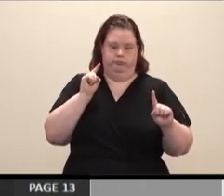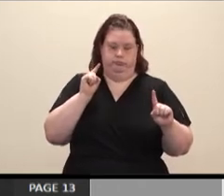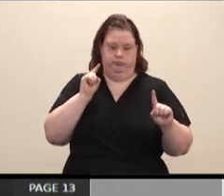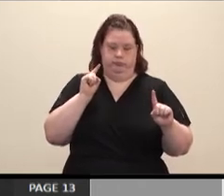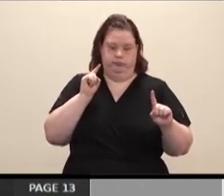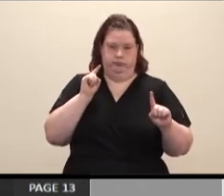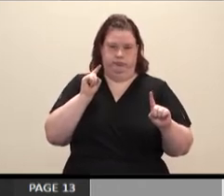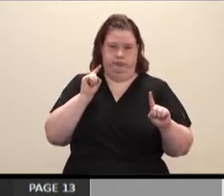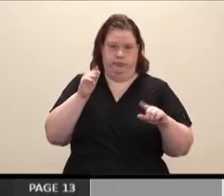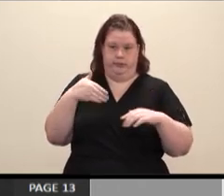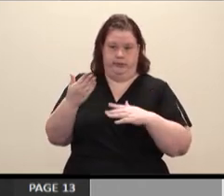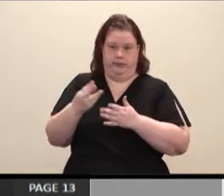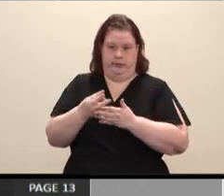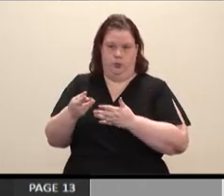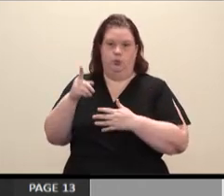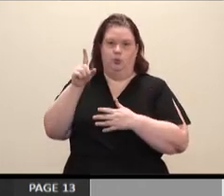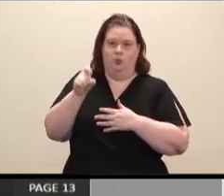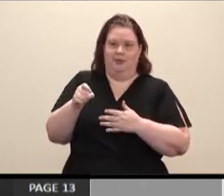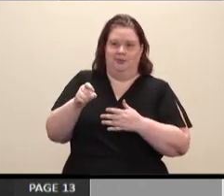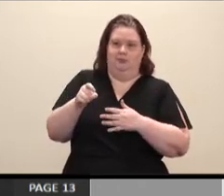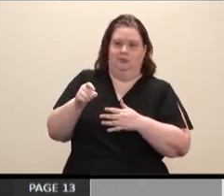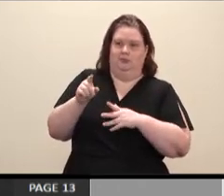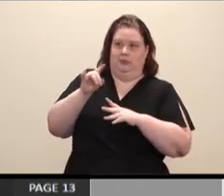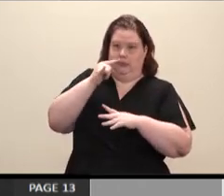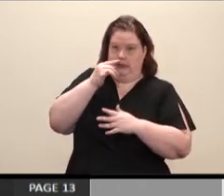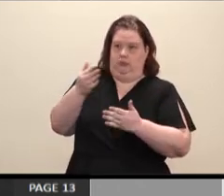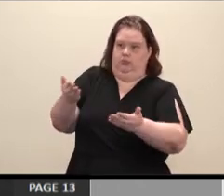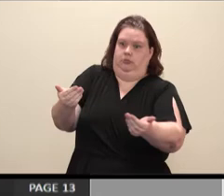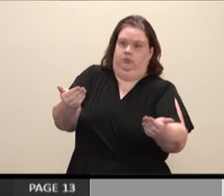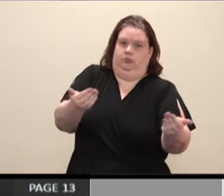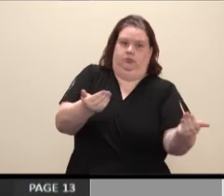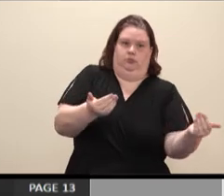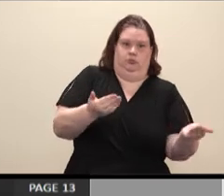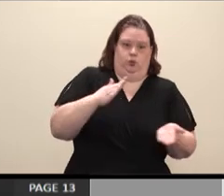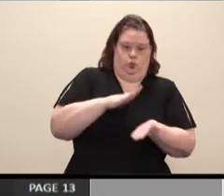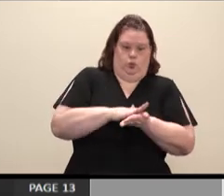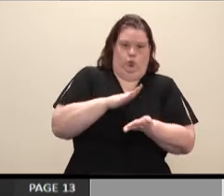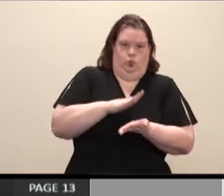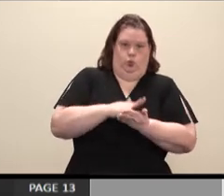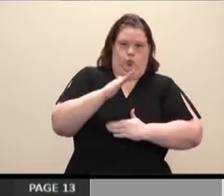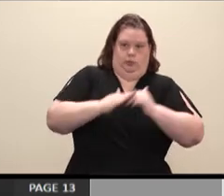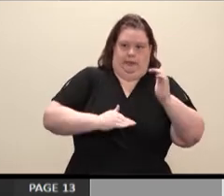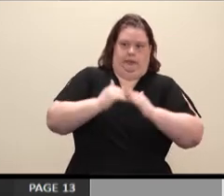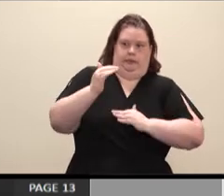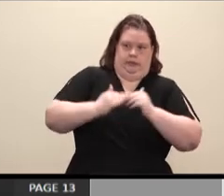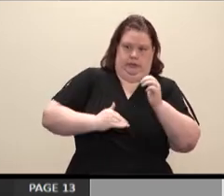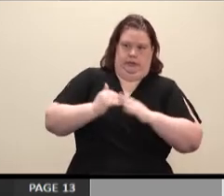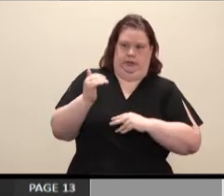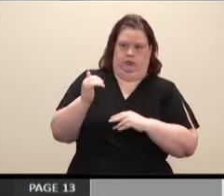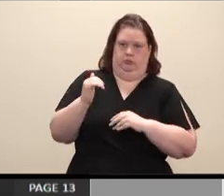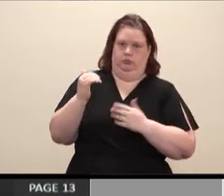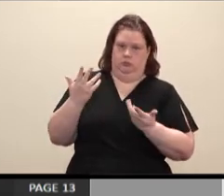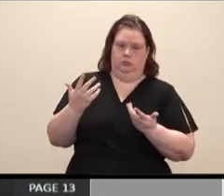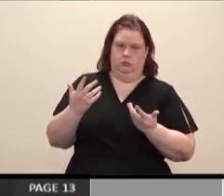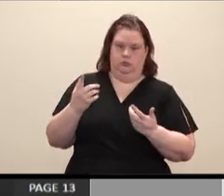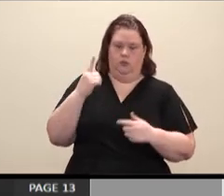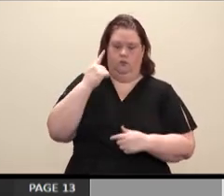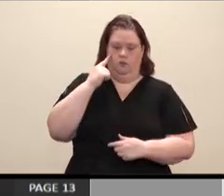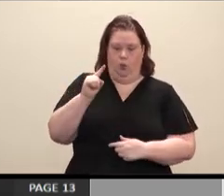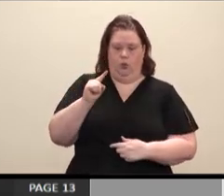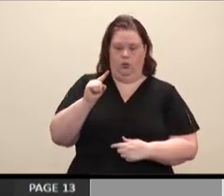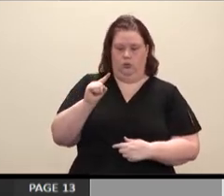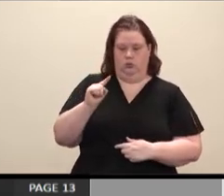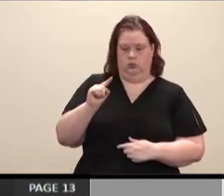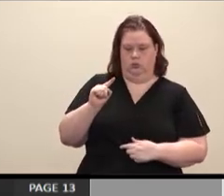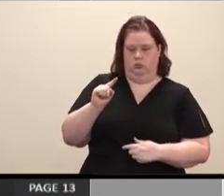need to make sure that we have kids in school and are still participating in order to get that hold harmless through the six weeks.